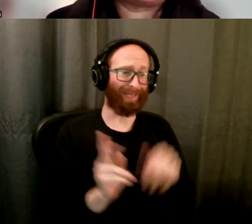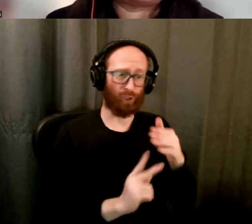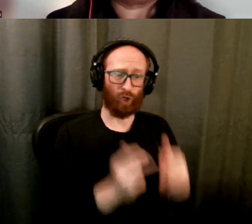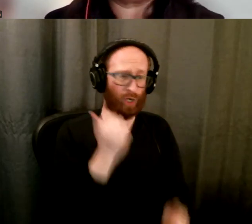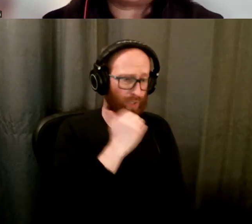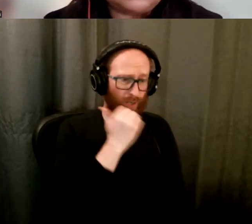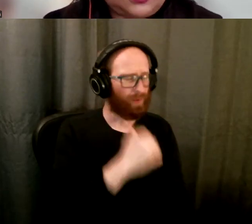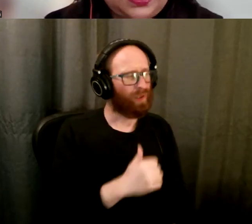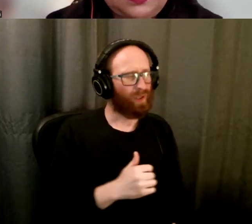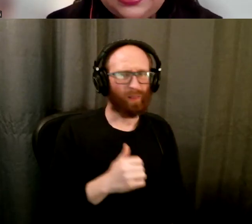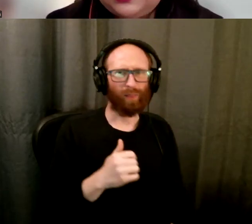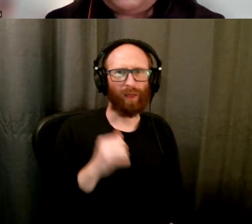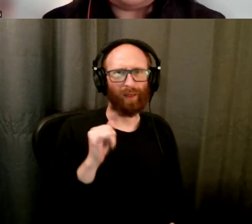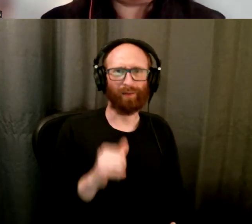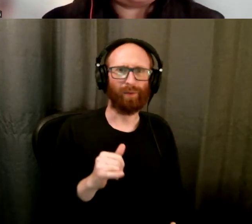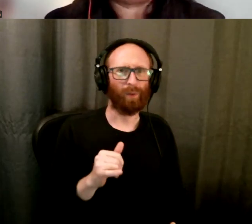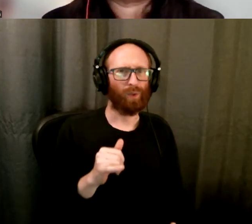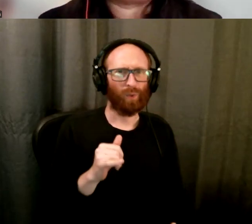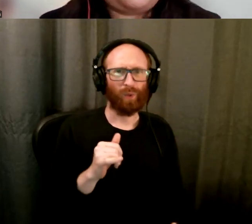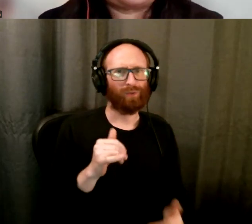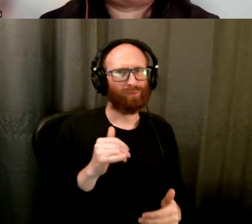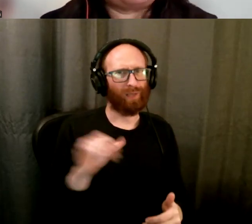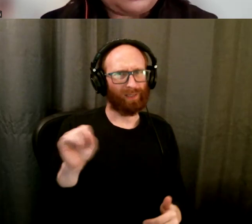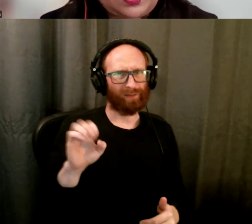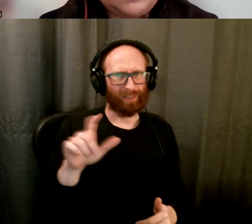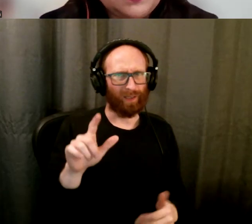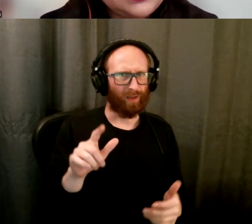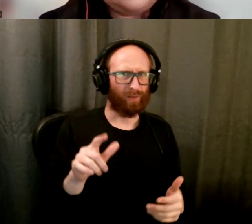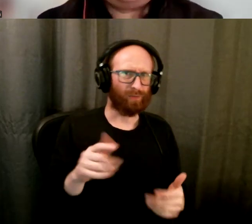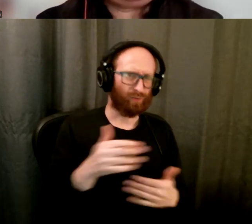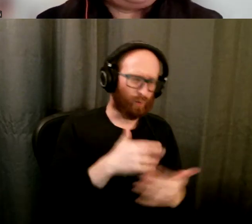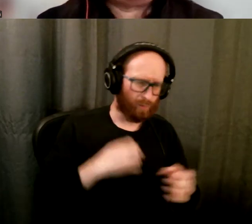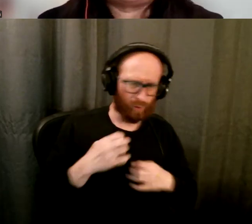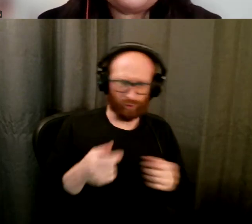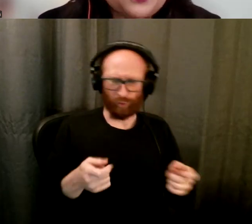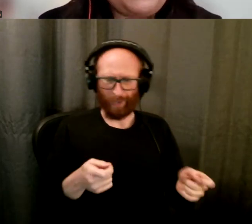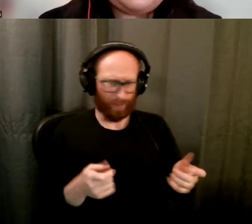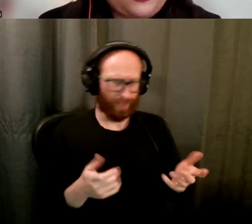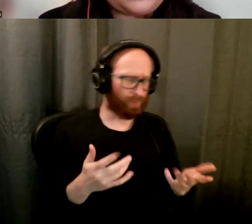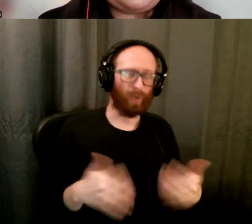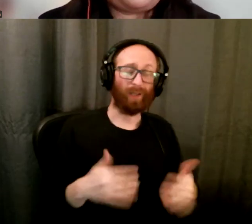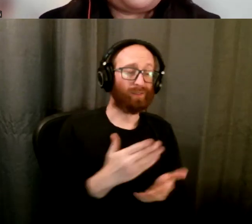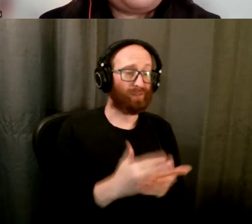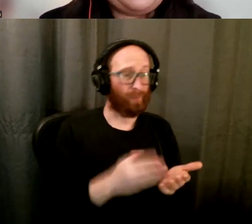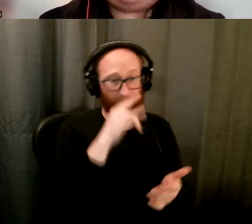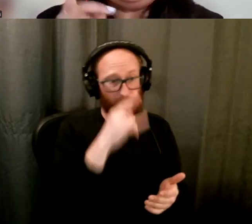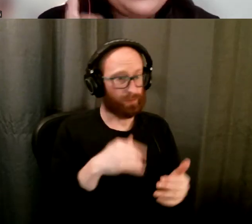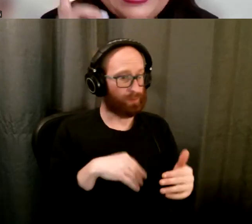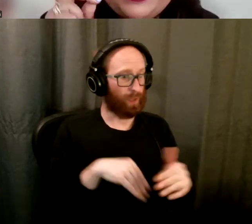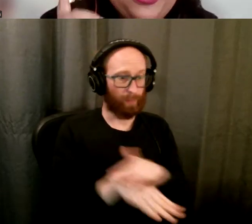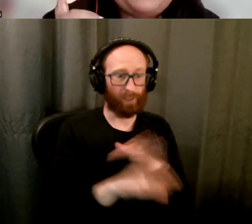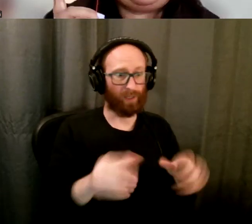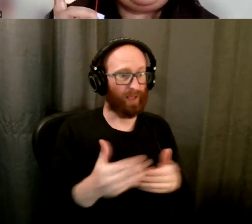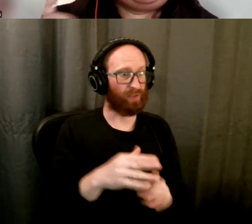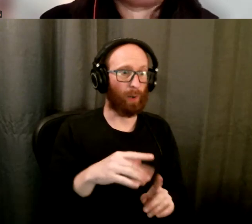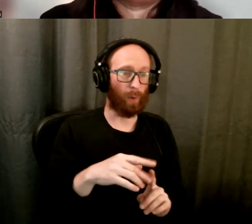little ones are coming so dysregulated. And when I tell you our teachers are overwhelmed, there's two or three in each classroom, and all you need